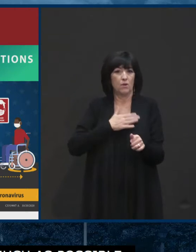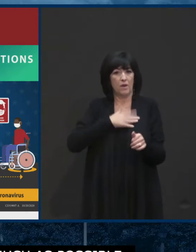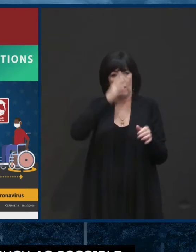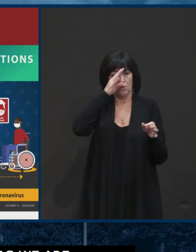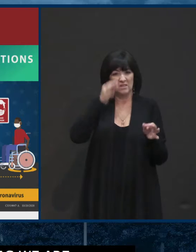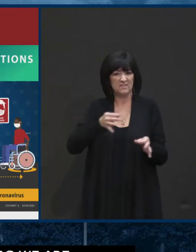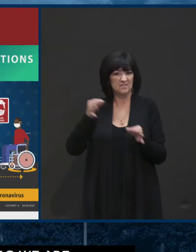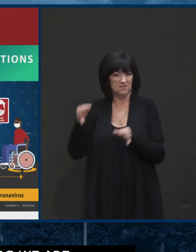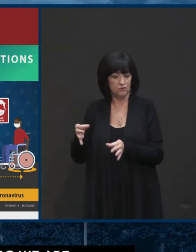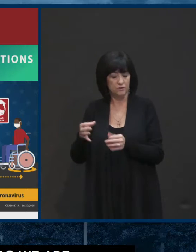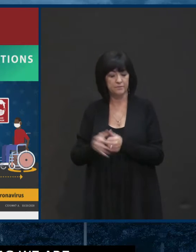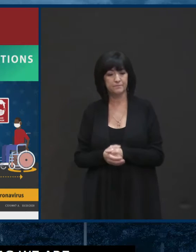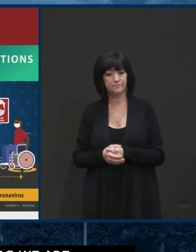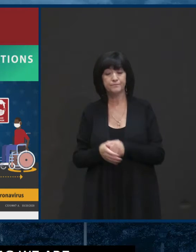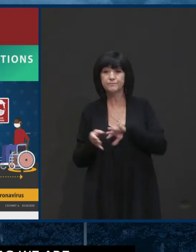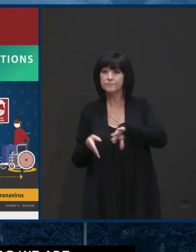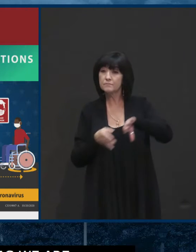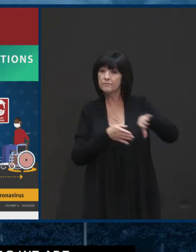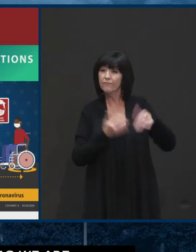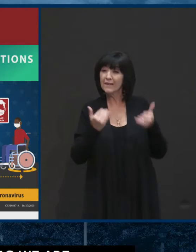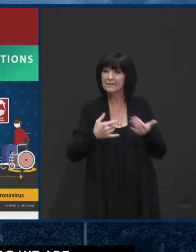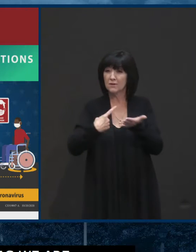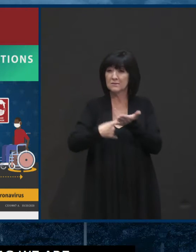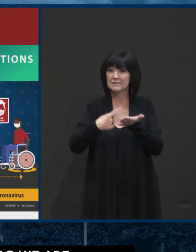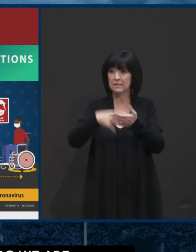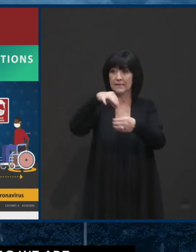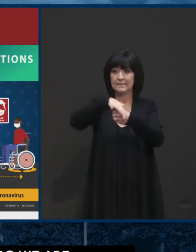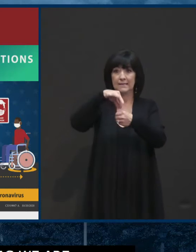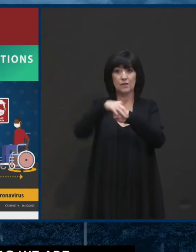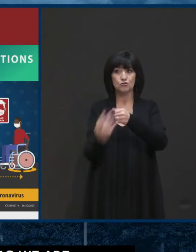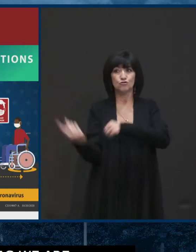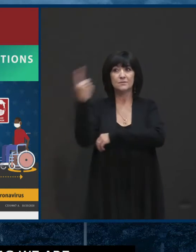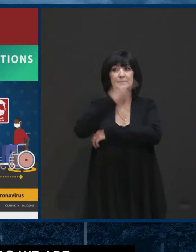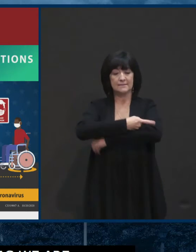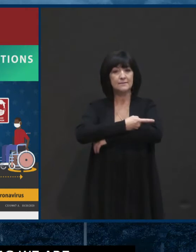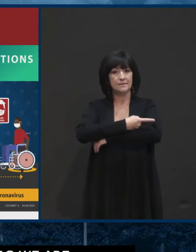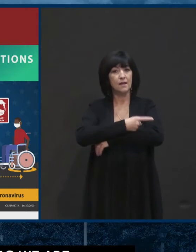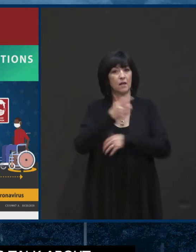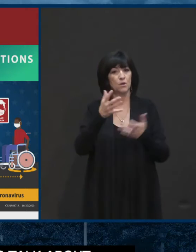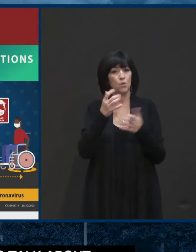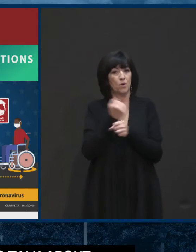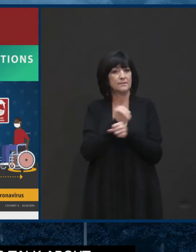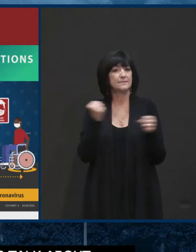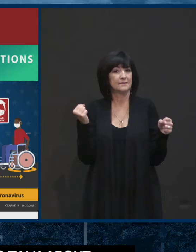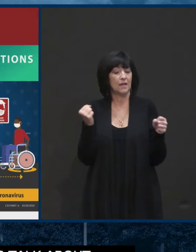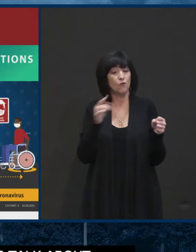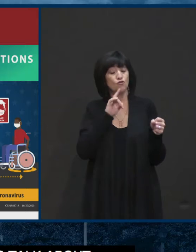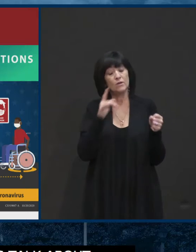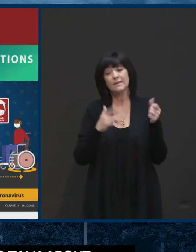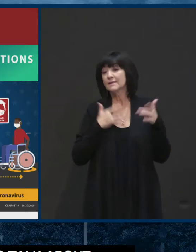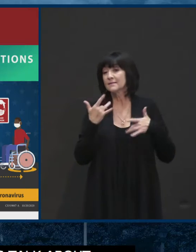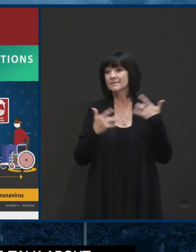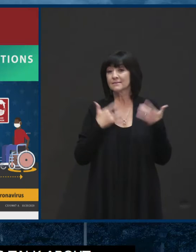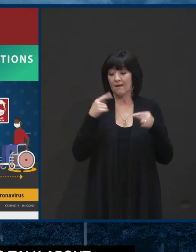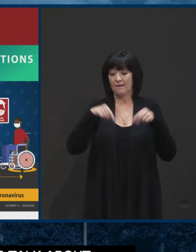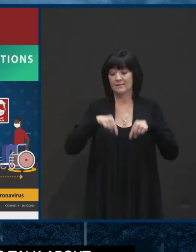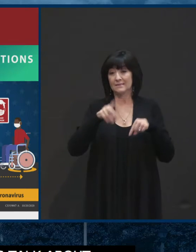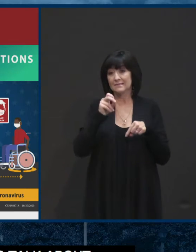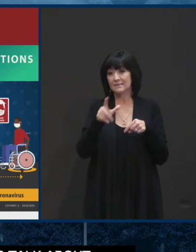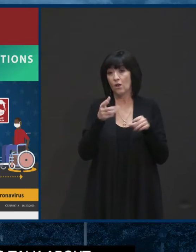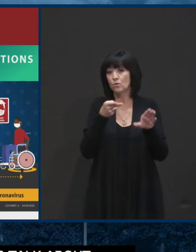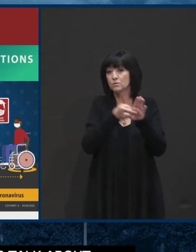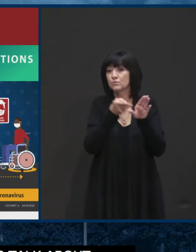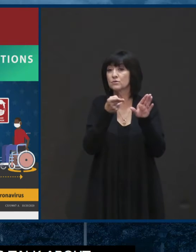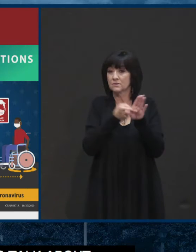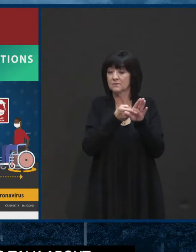elections. With Election Day coming up, we want to talk about safe elections, but also really excited about Delaware's